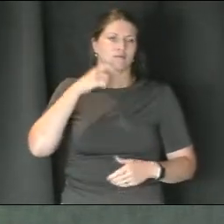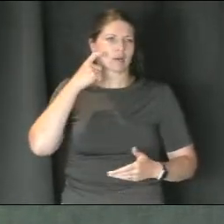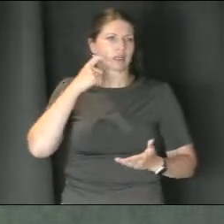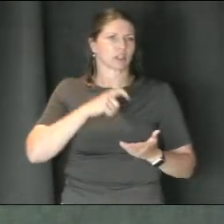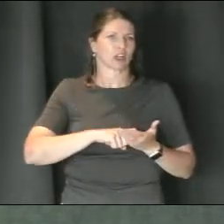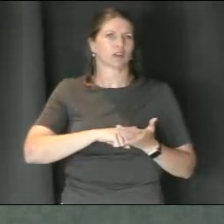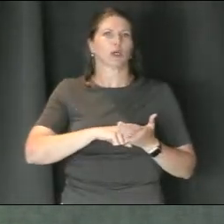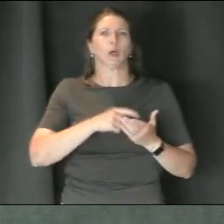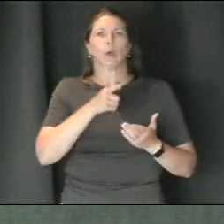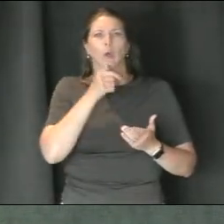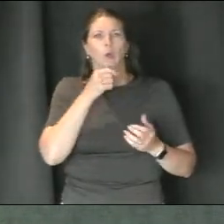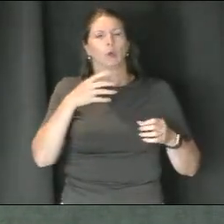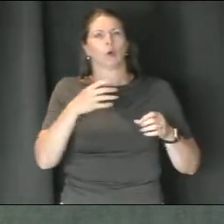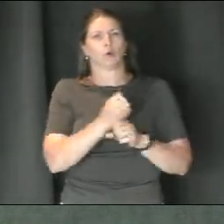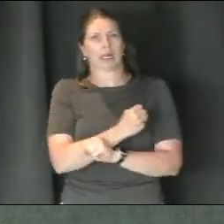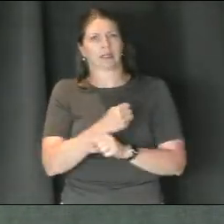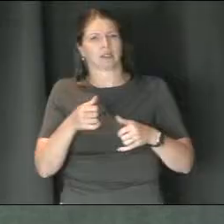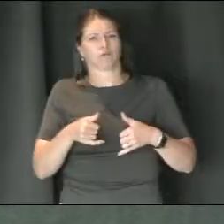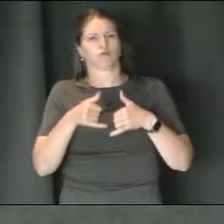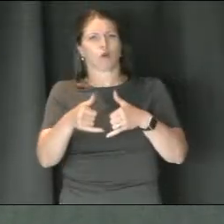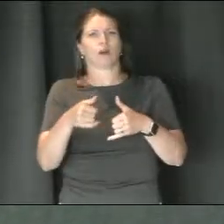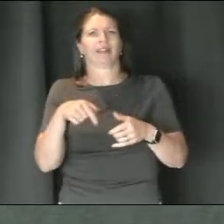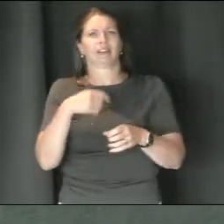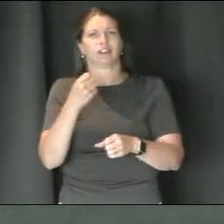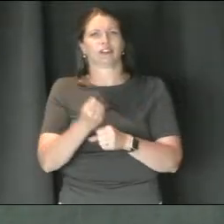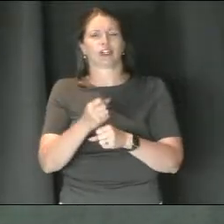of distinctions this year in 2025.